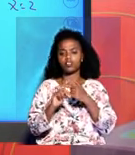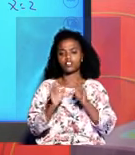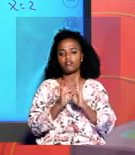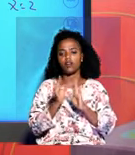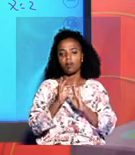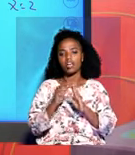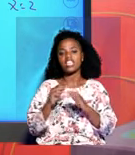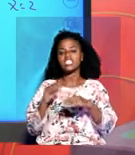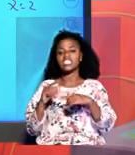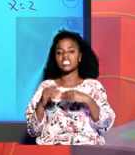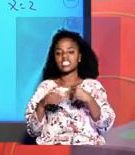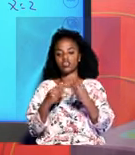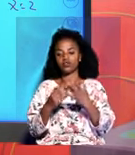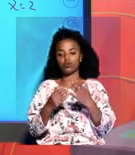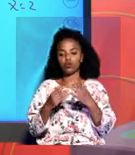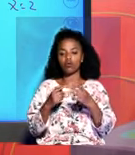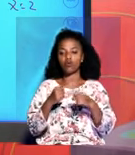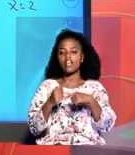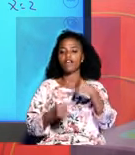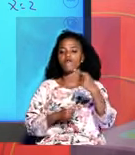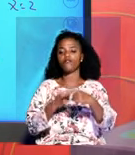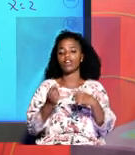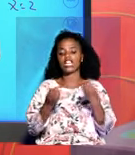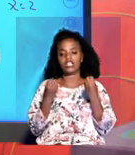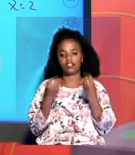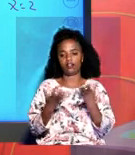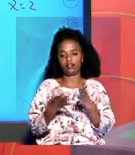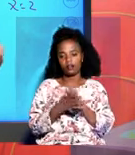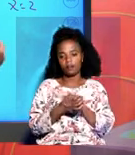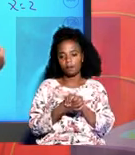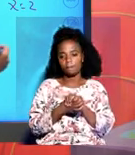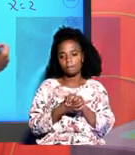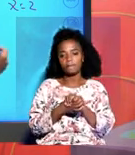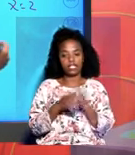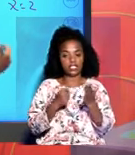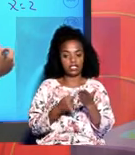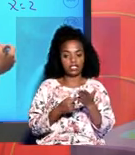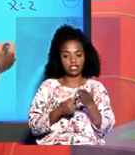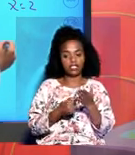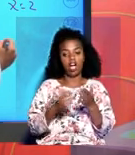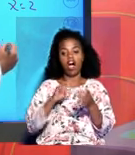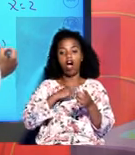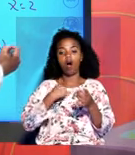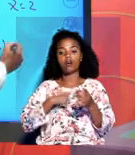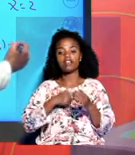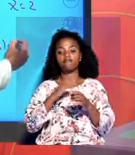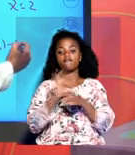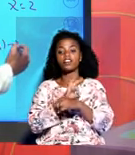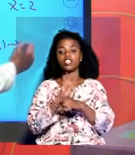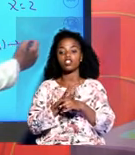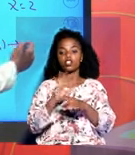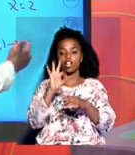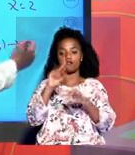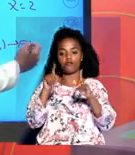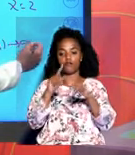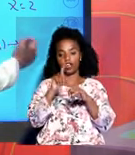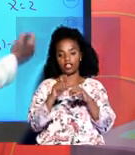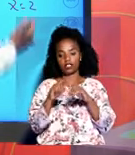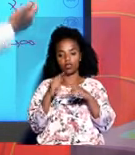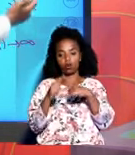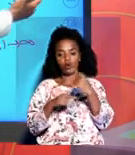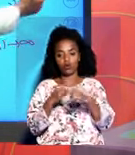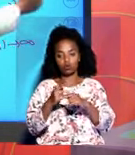infinity, positive infinity. Therefore, for this case, our function f of x goes to